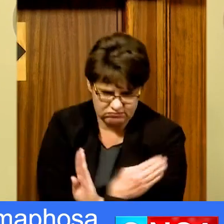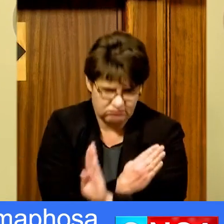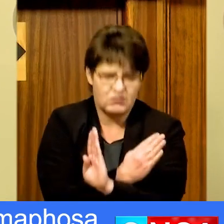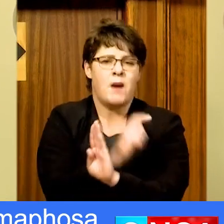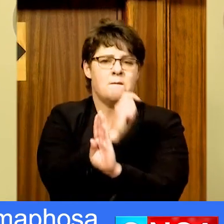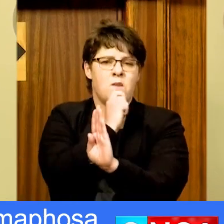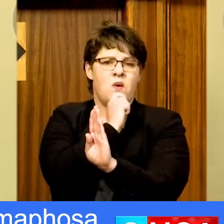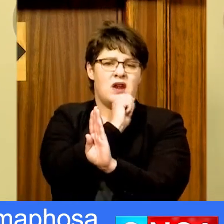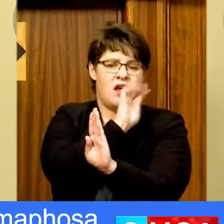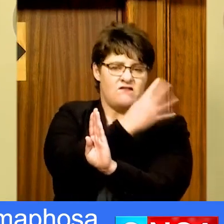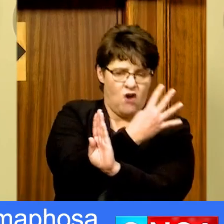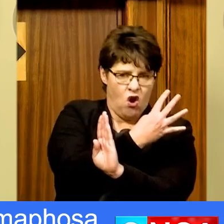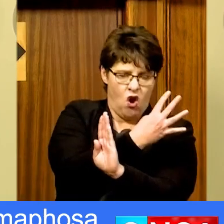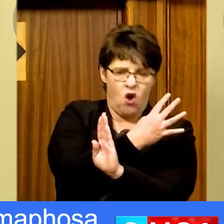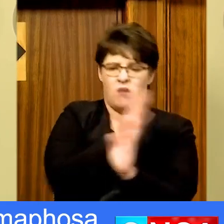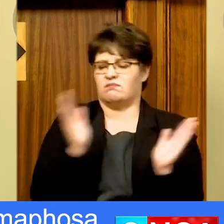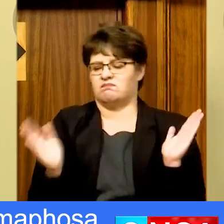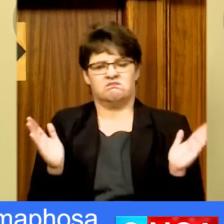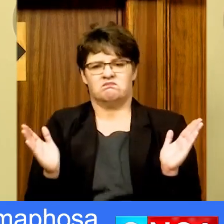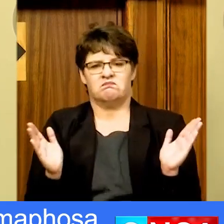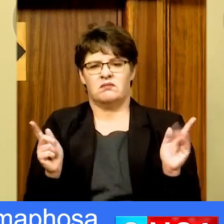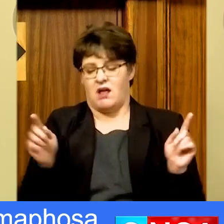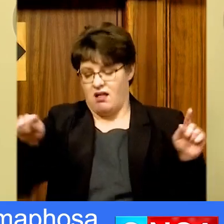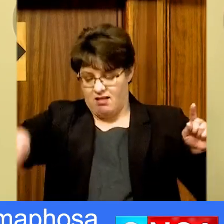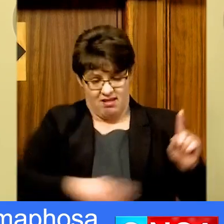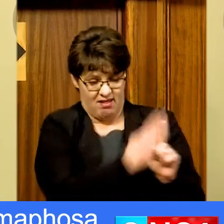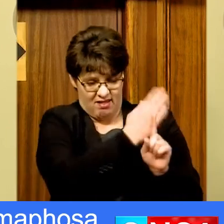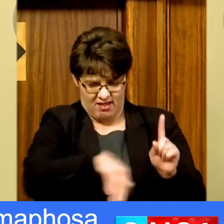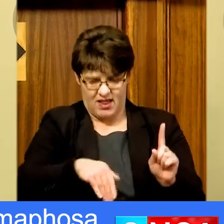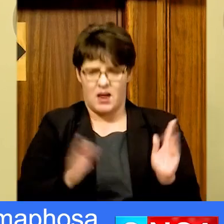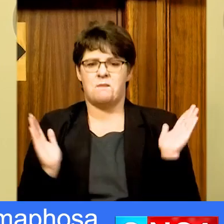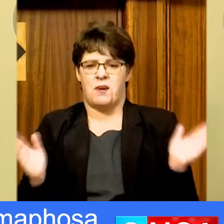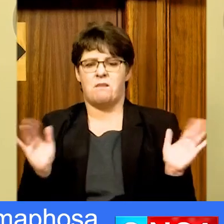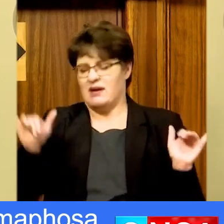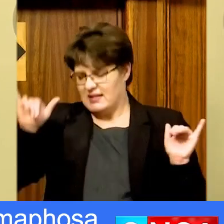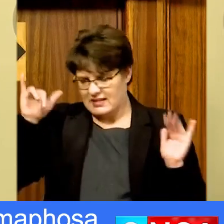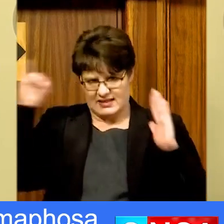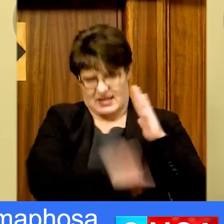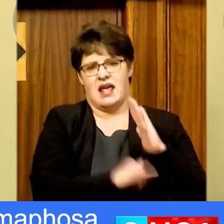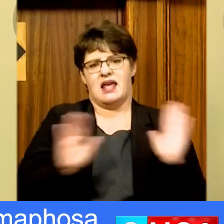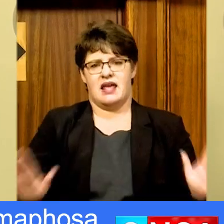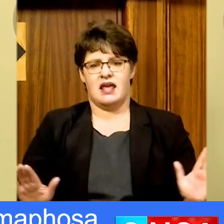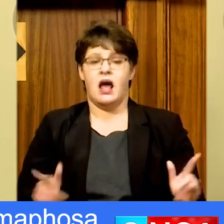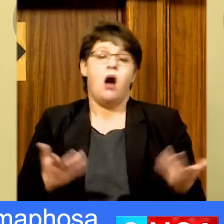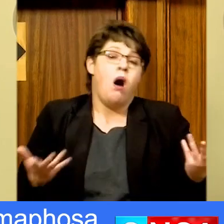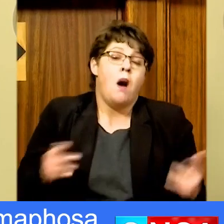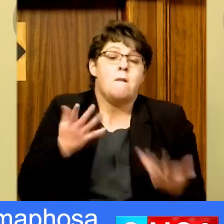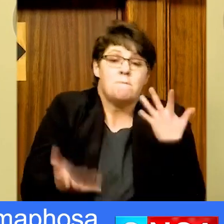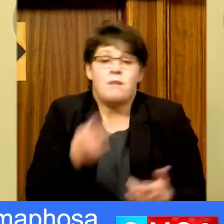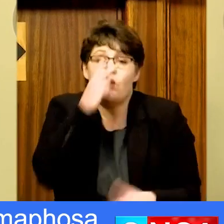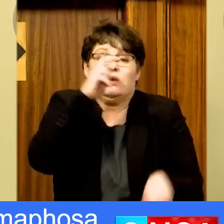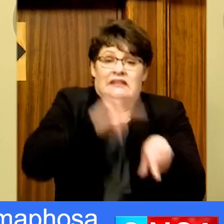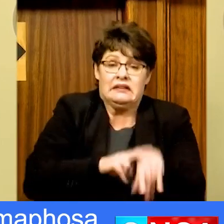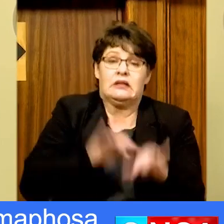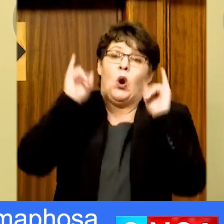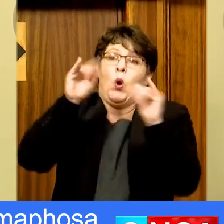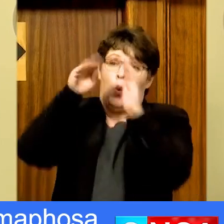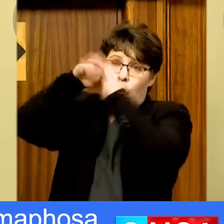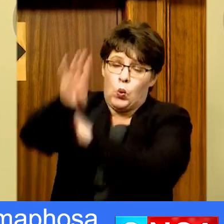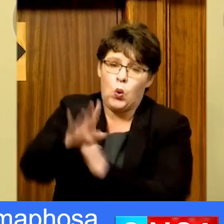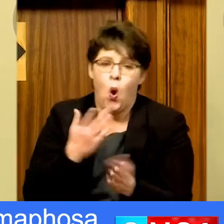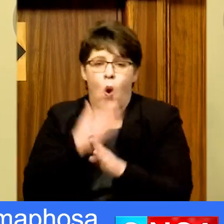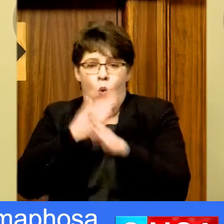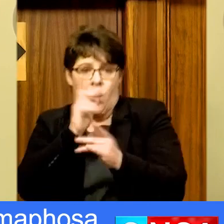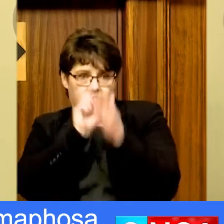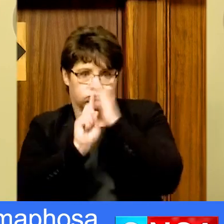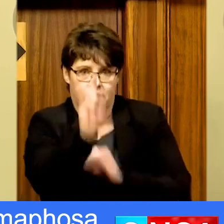Apart from people who need to travel to and from work or who need to seek urgent medical or other assistance during this